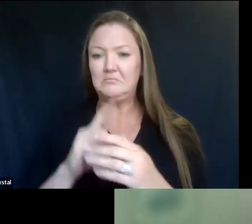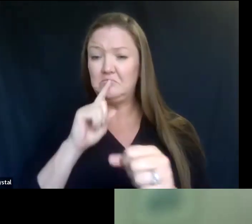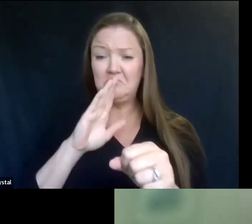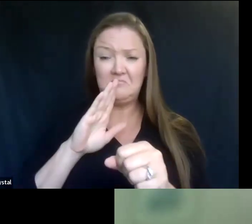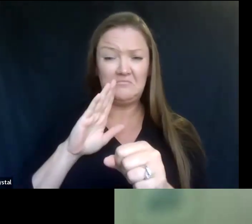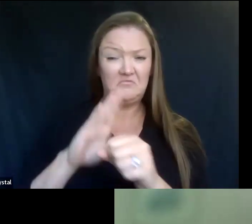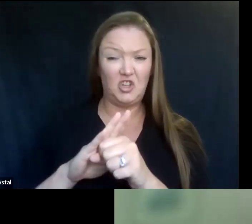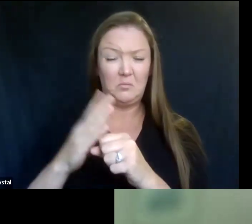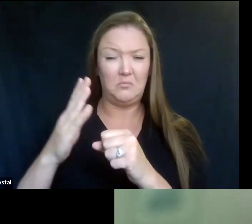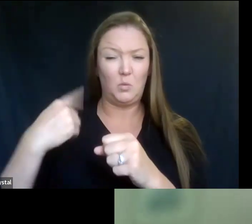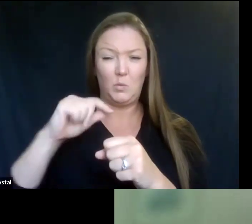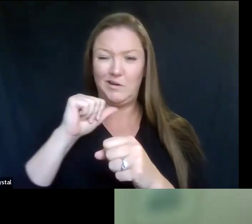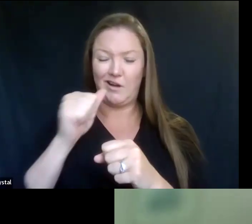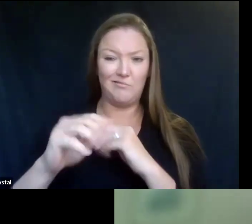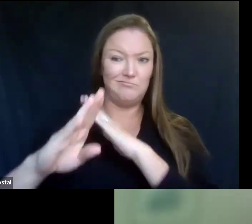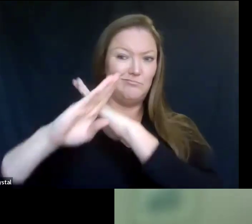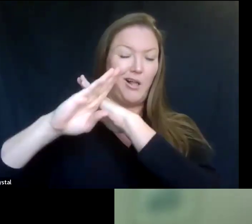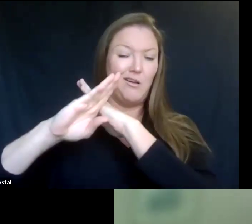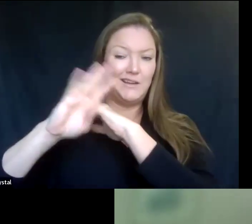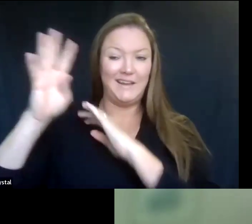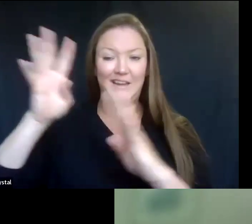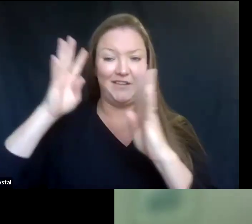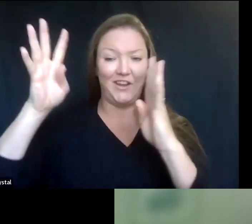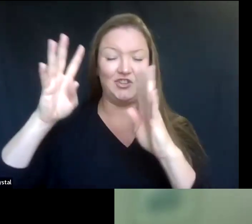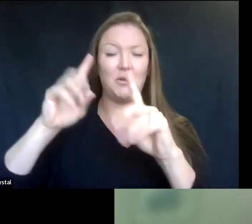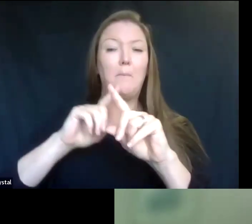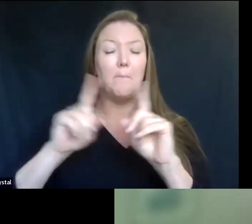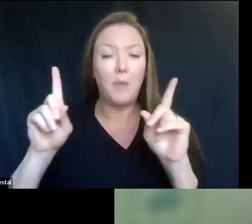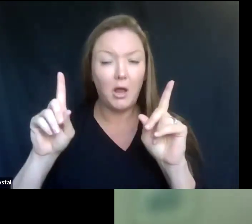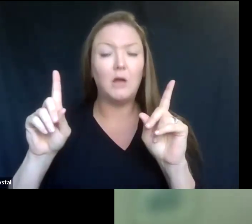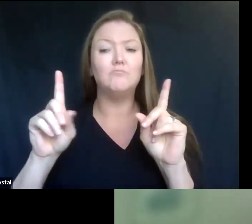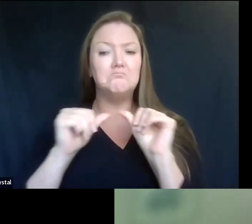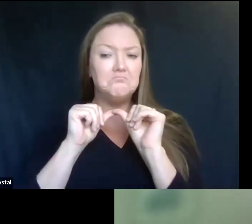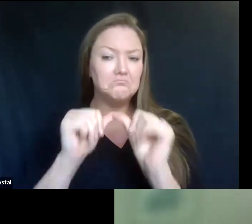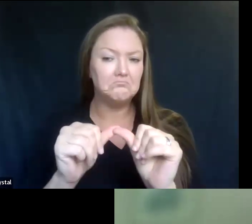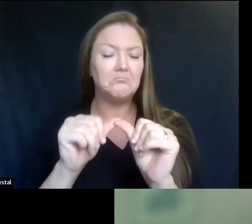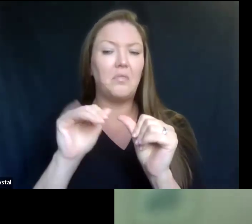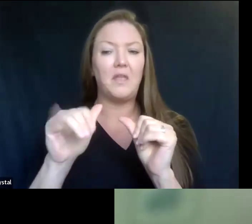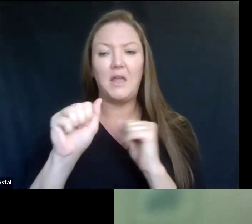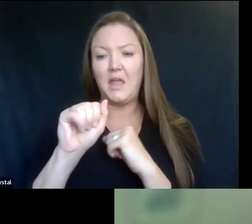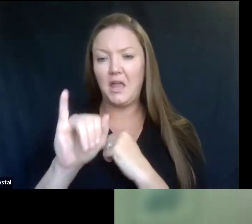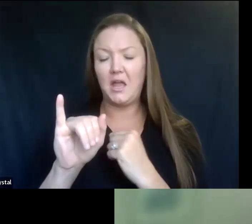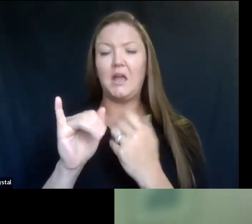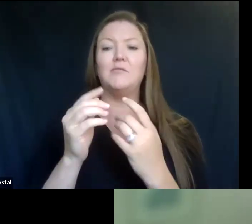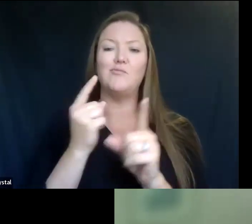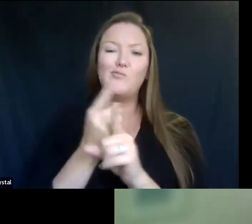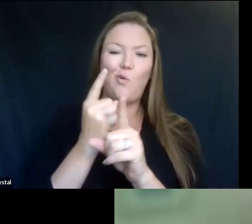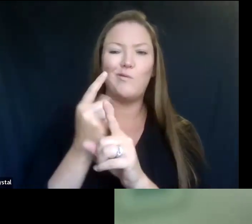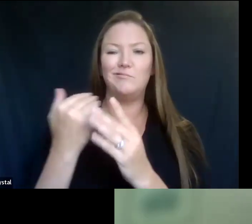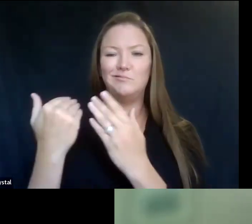stifling innovation, while we're actually making sure that the AI is used effectively, equitably, and